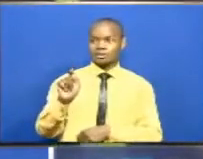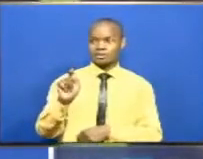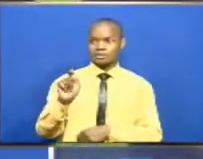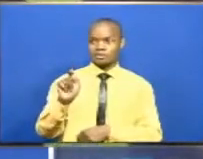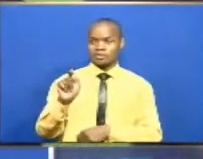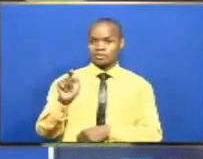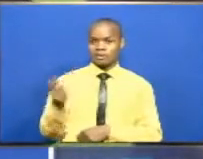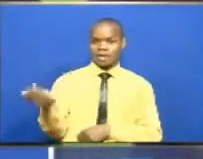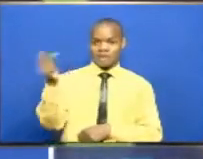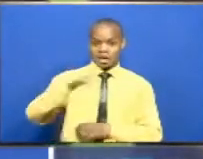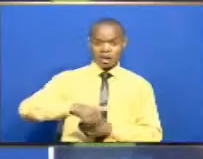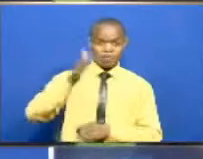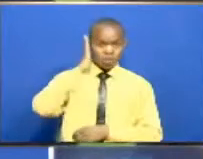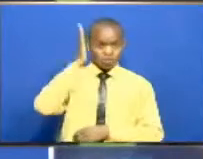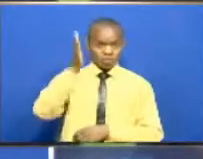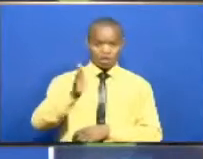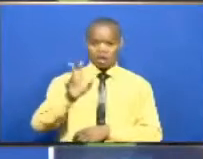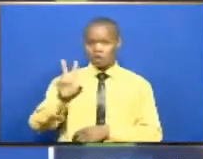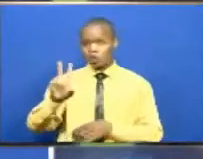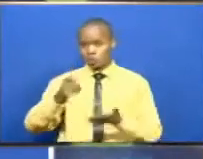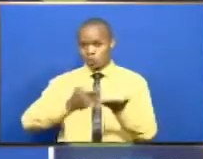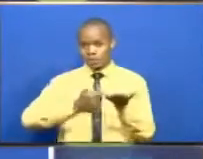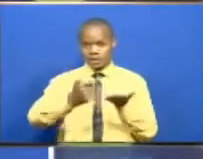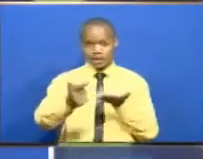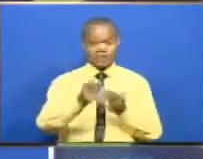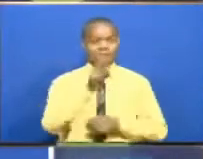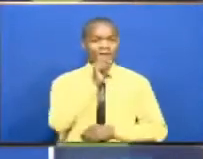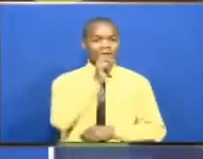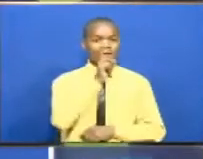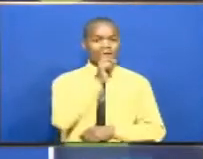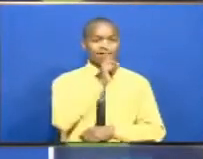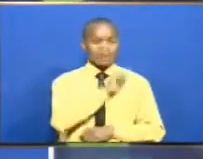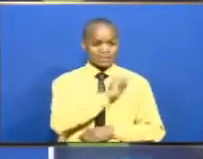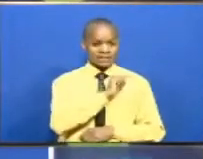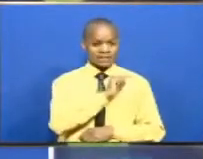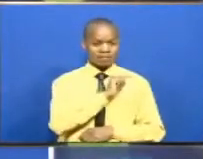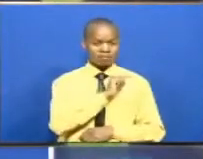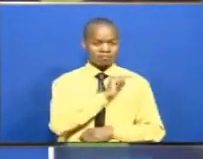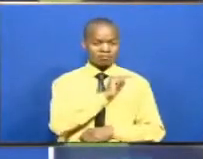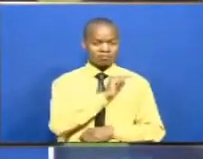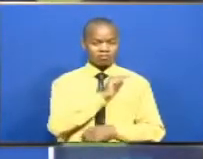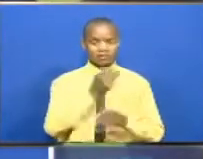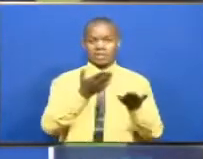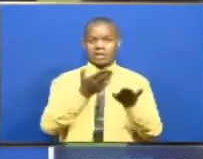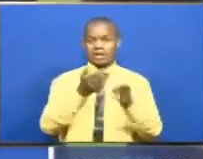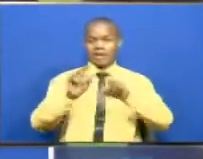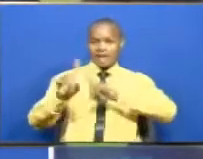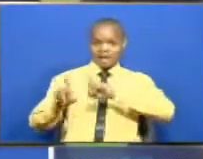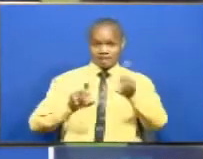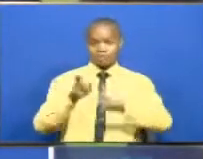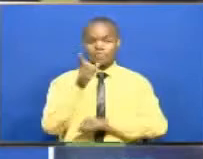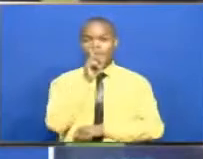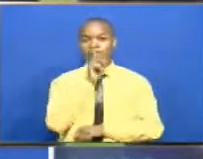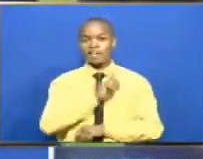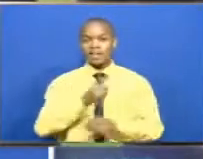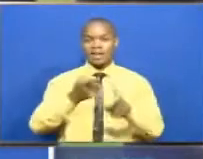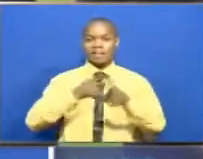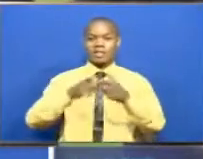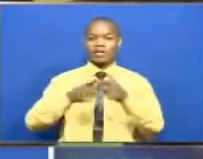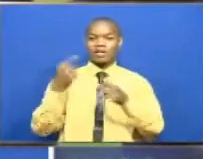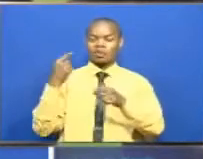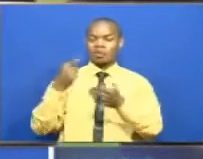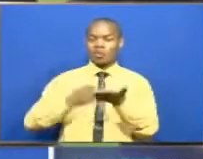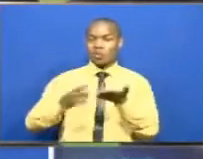here for the first 2 weeks. They will finish what they had not finished in the first week, and then the second week they do